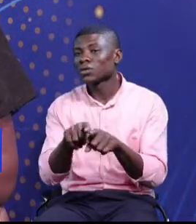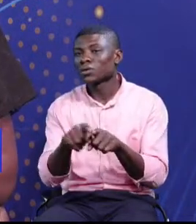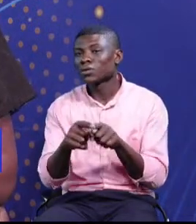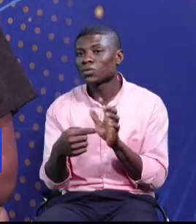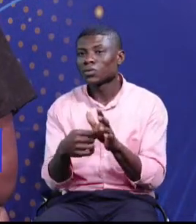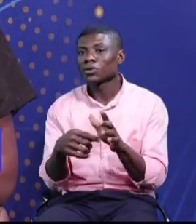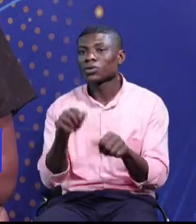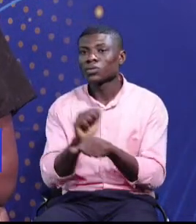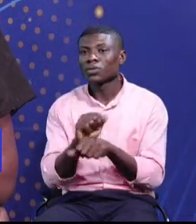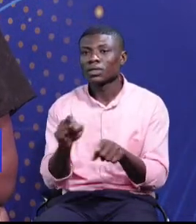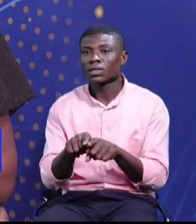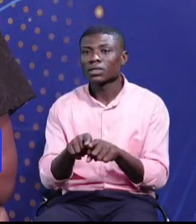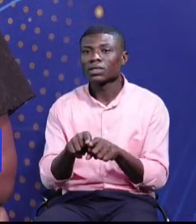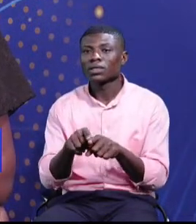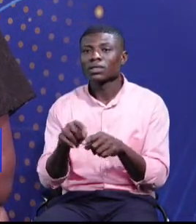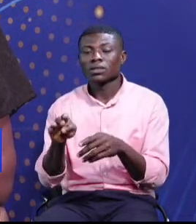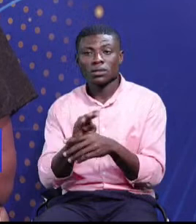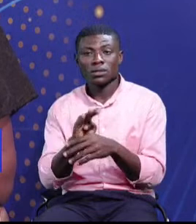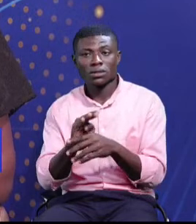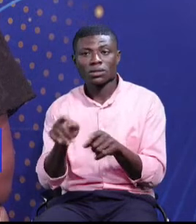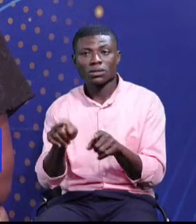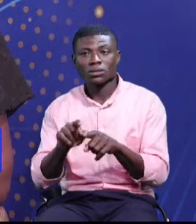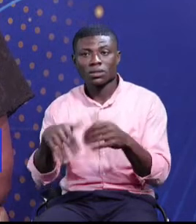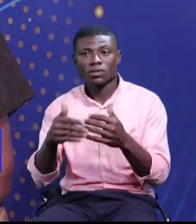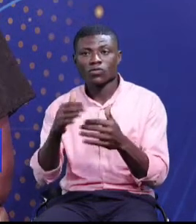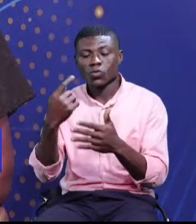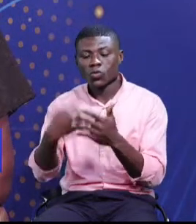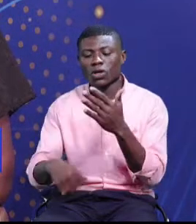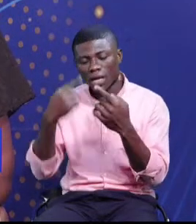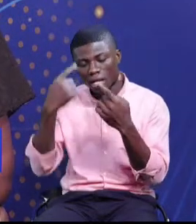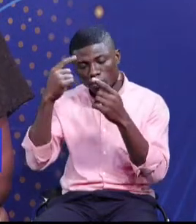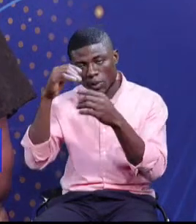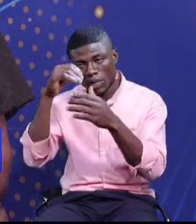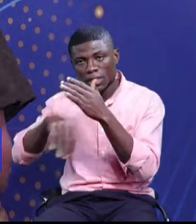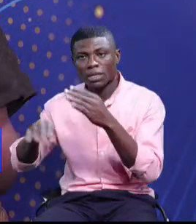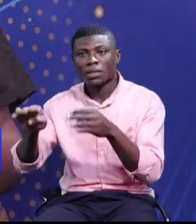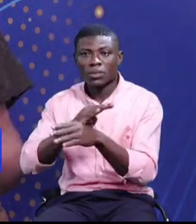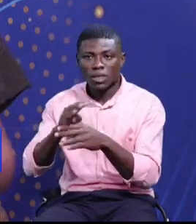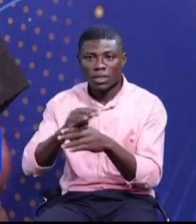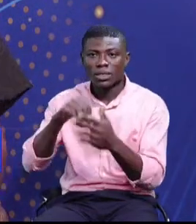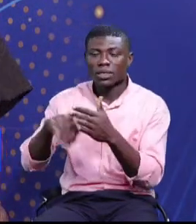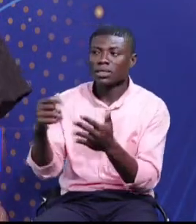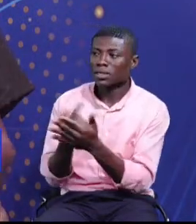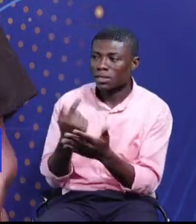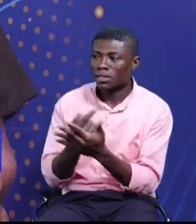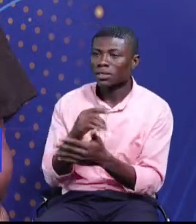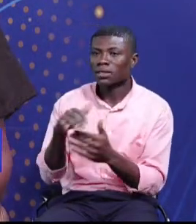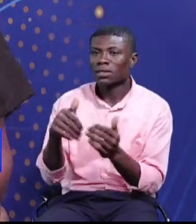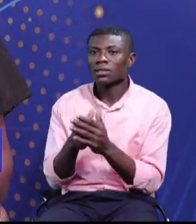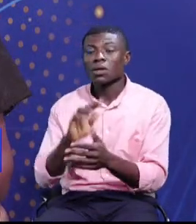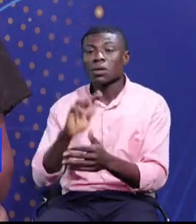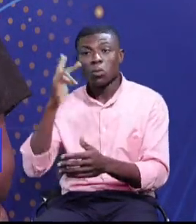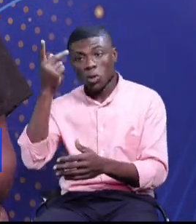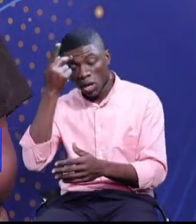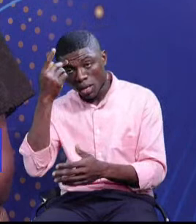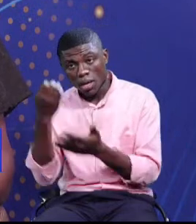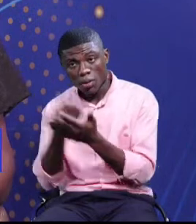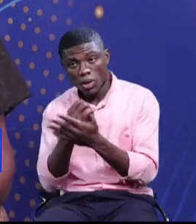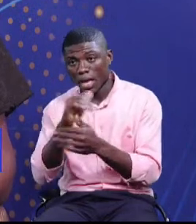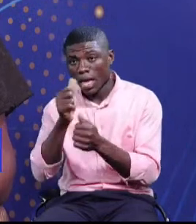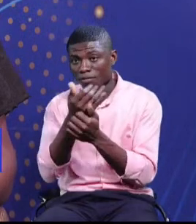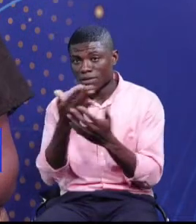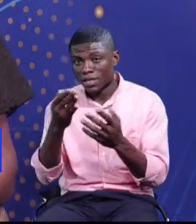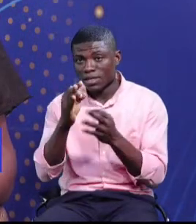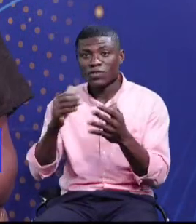a function as well. It gives you updates of what's going on in the industry, in Ghana, politics, economy. Because when you're new